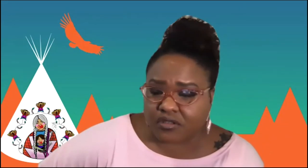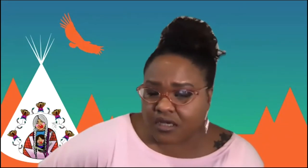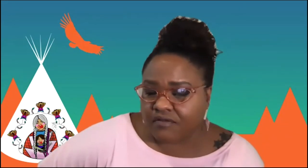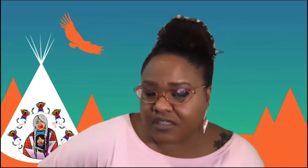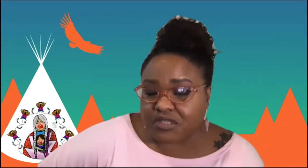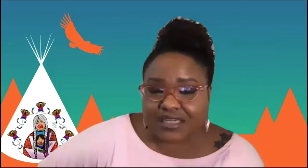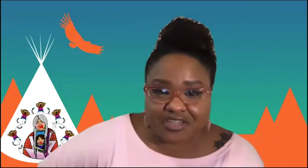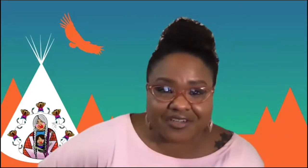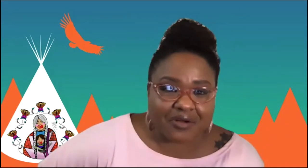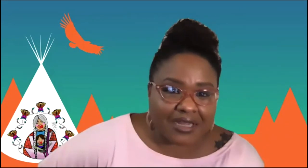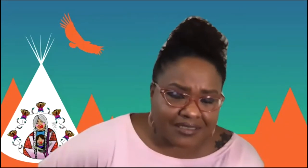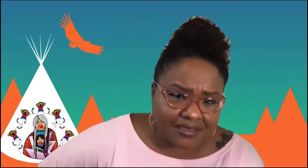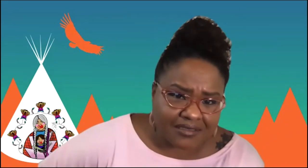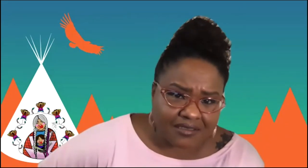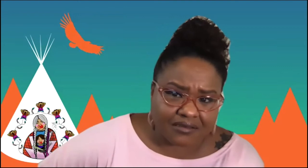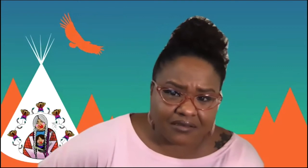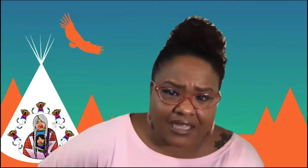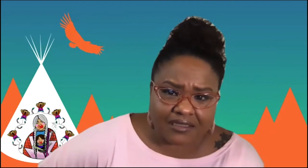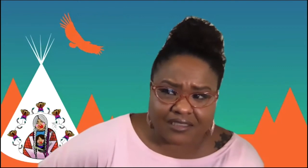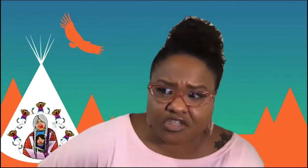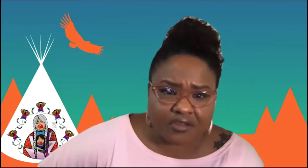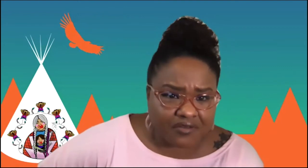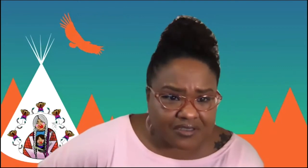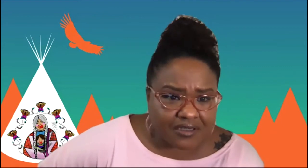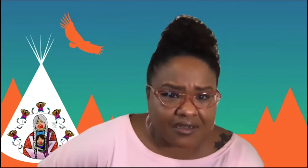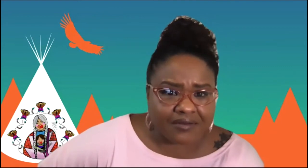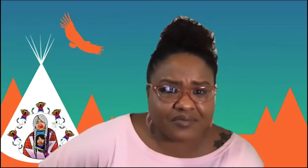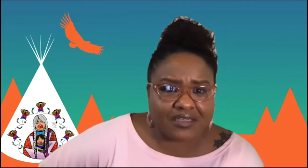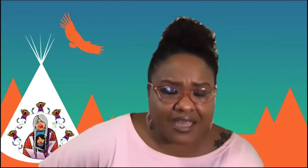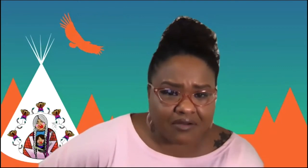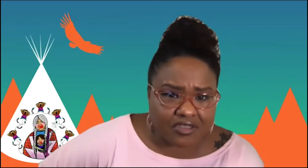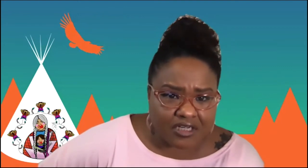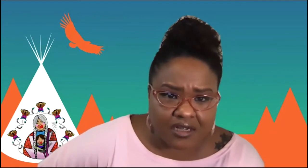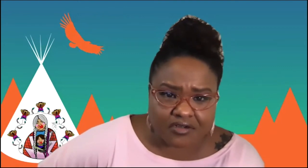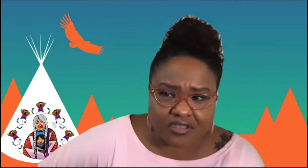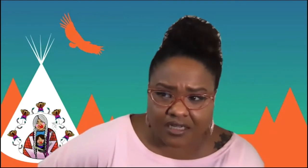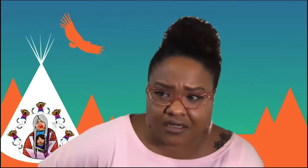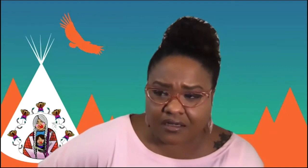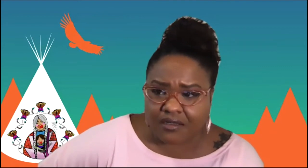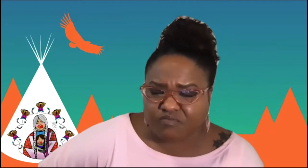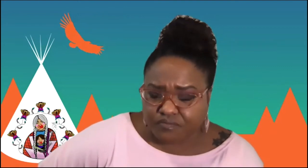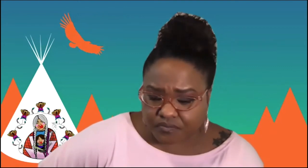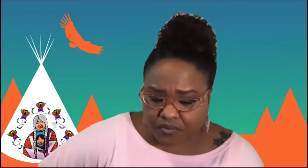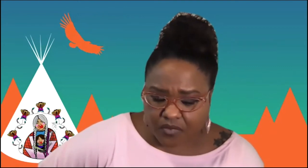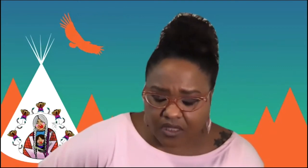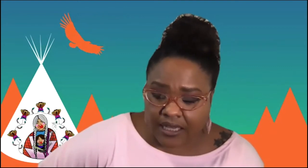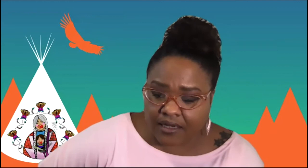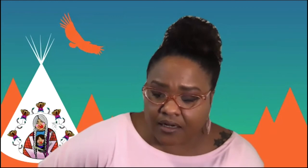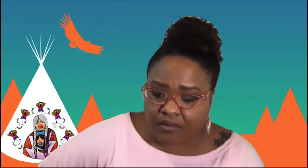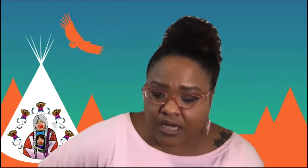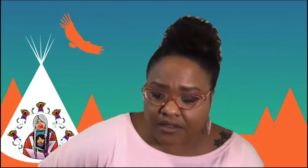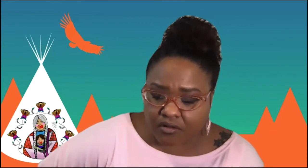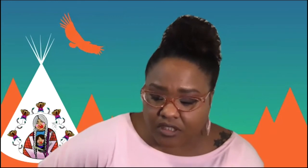truths. Victimization, you're right, that's a shift in language and in understanding.